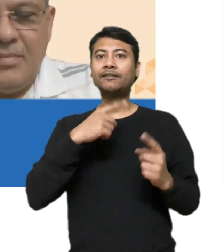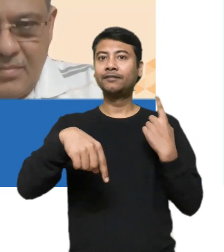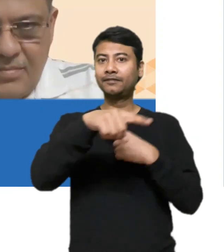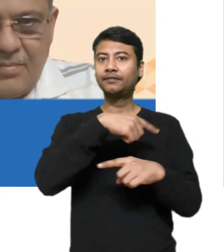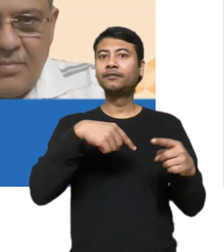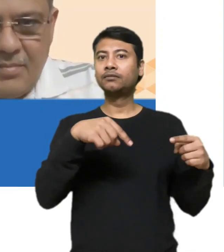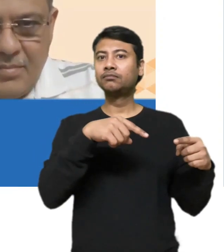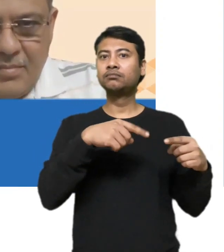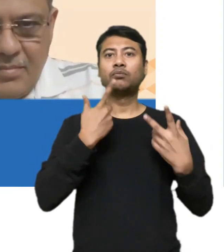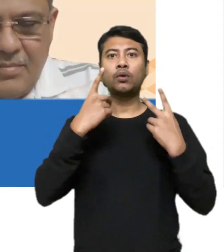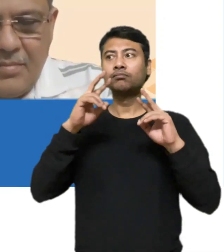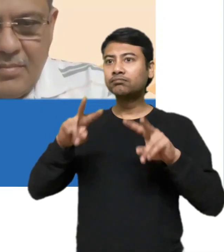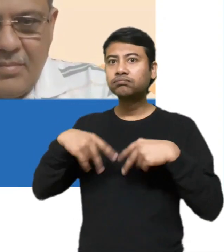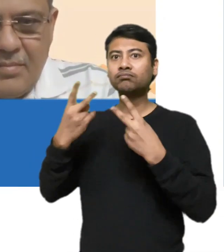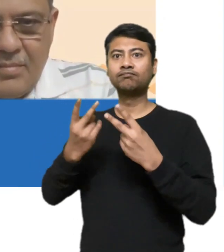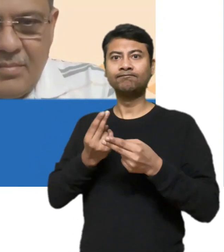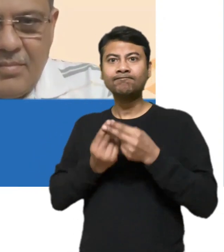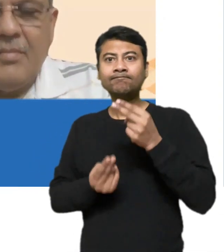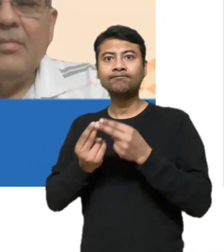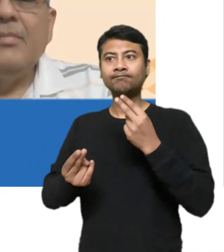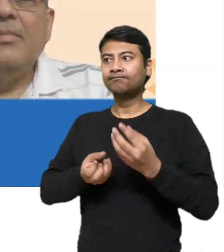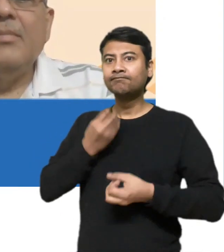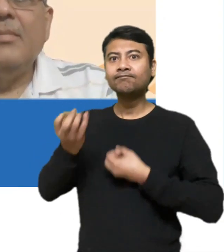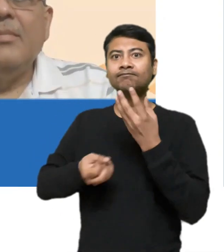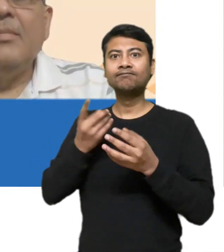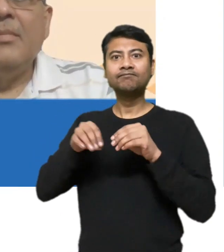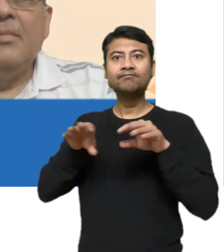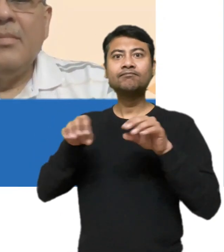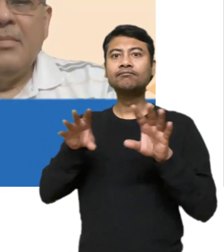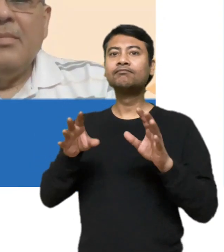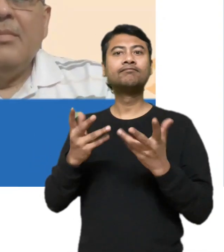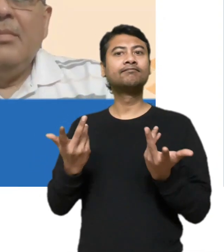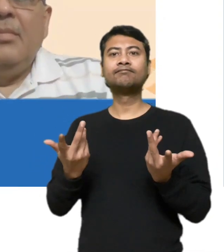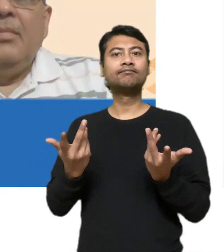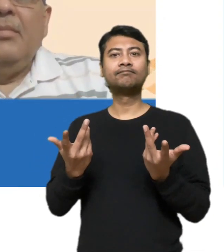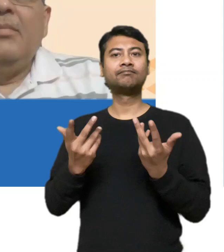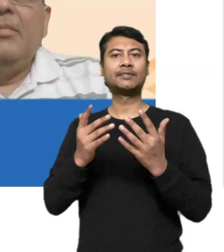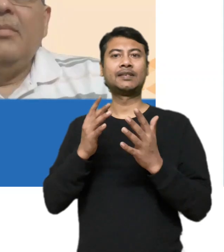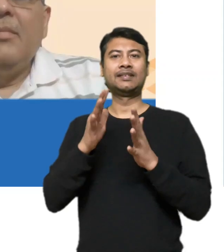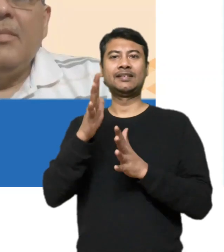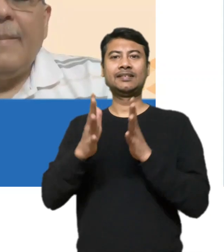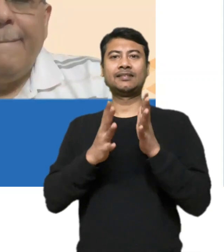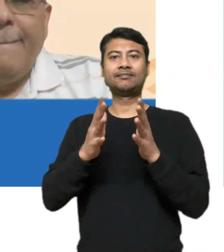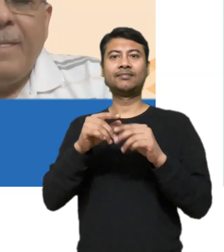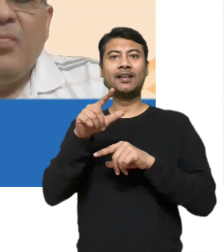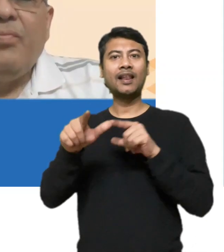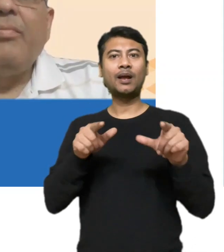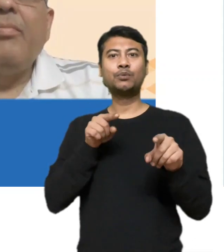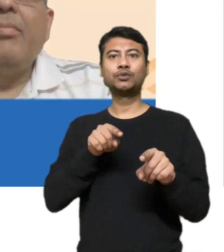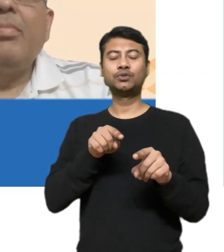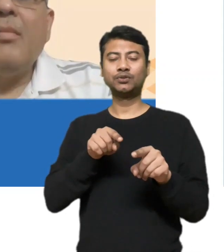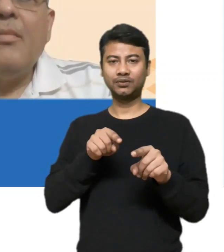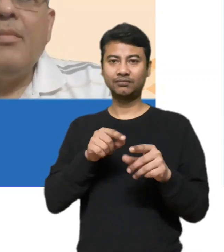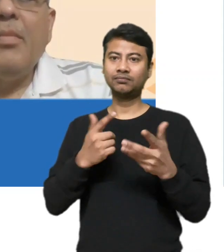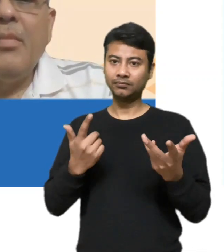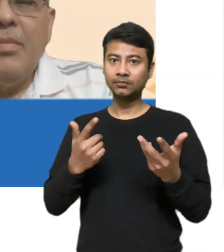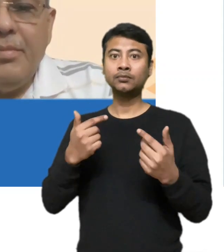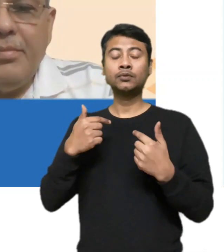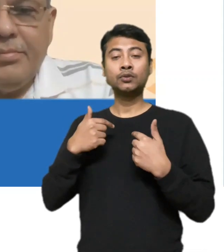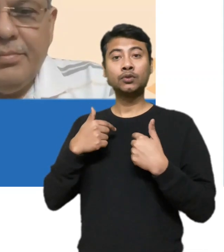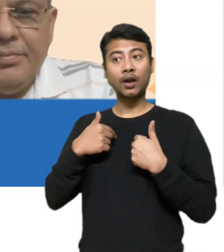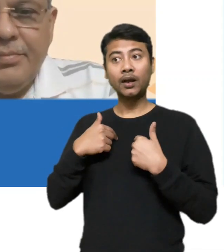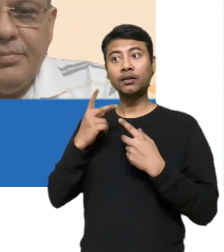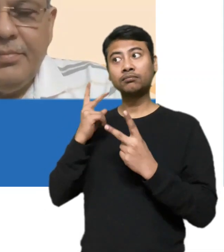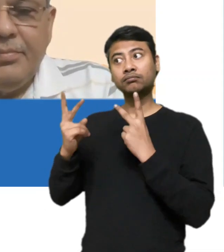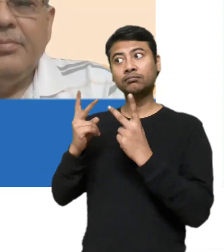inspired me. I mean, I felt lucky. I came through it through innovation. I found this technology. Somebody